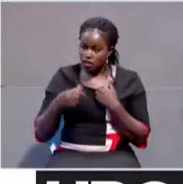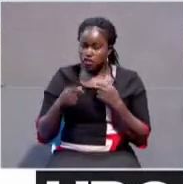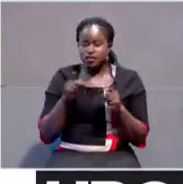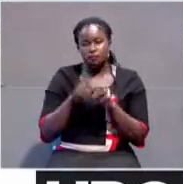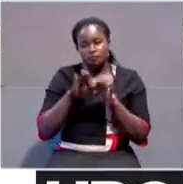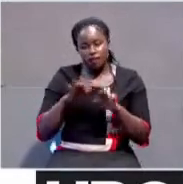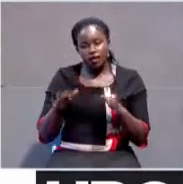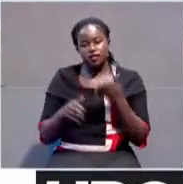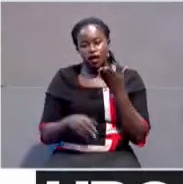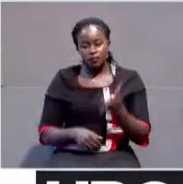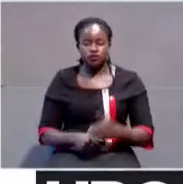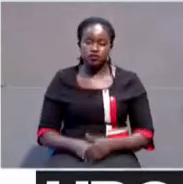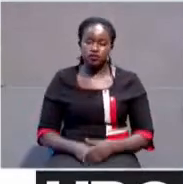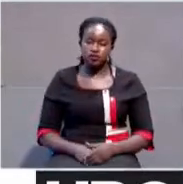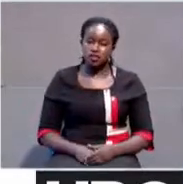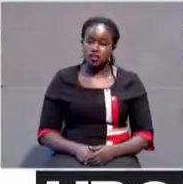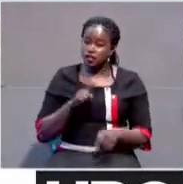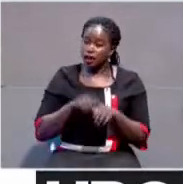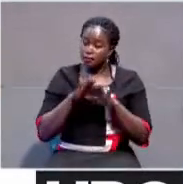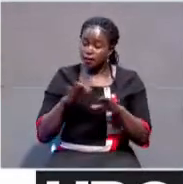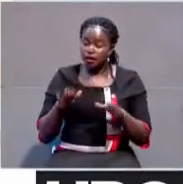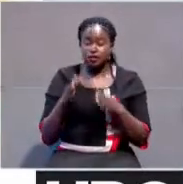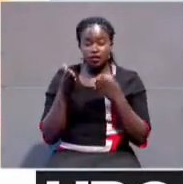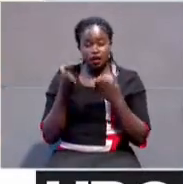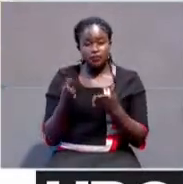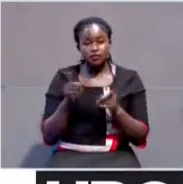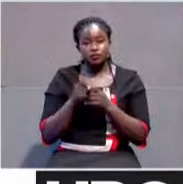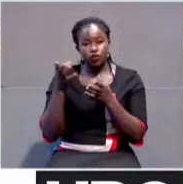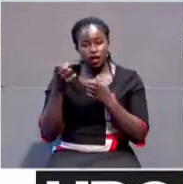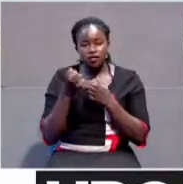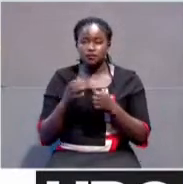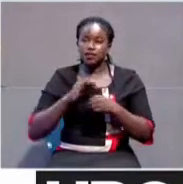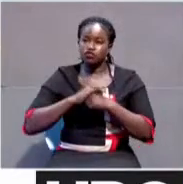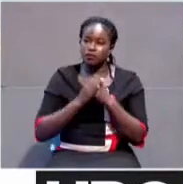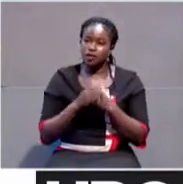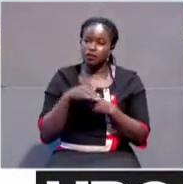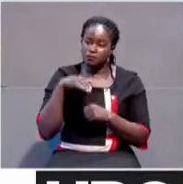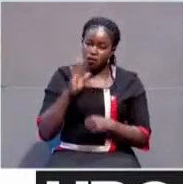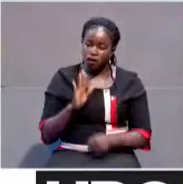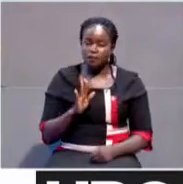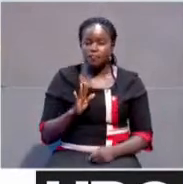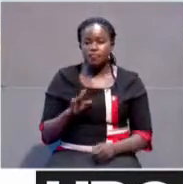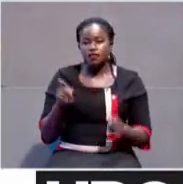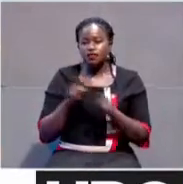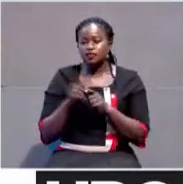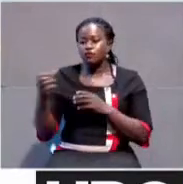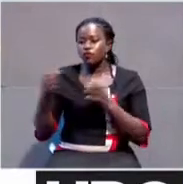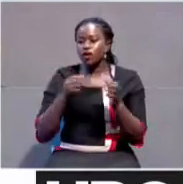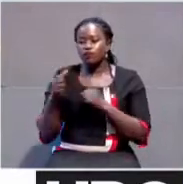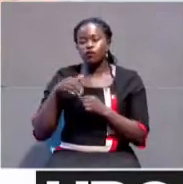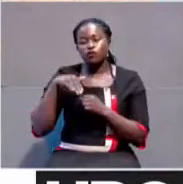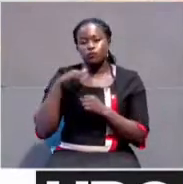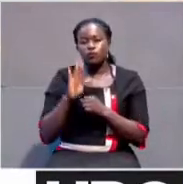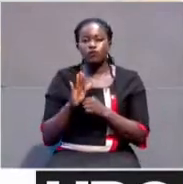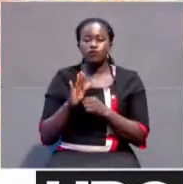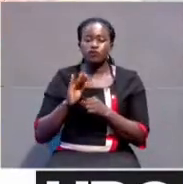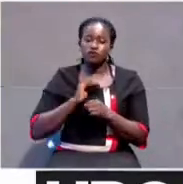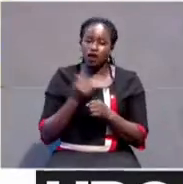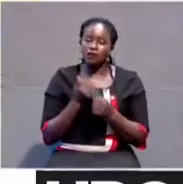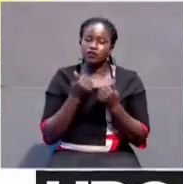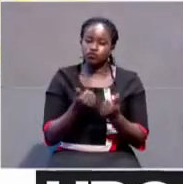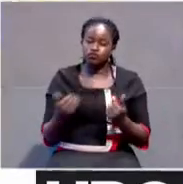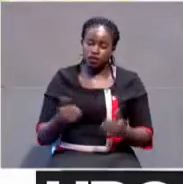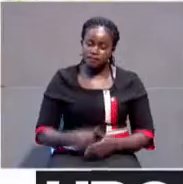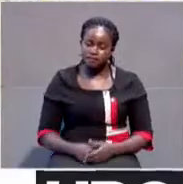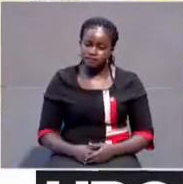there. And once the market is there, we expect you to produce more and also employ more of our children.